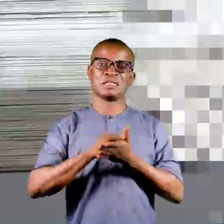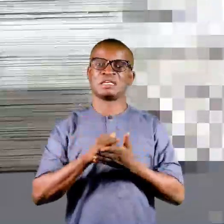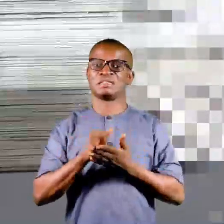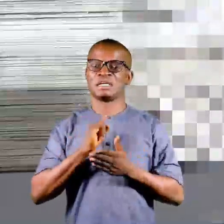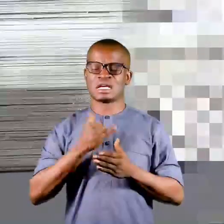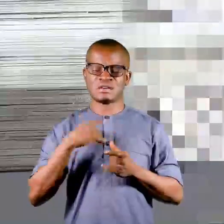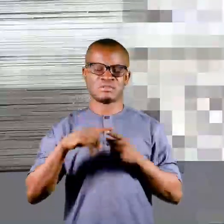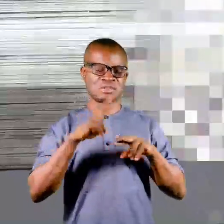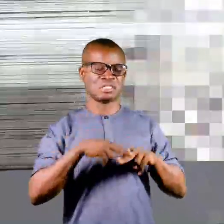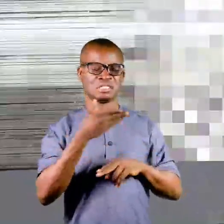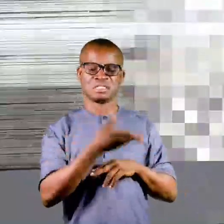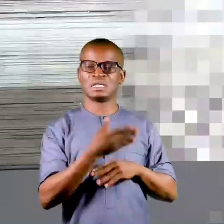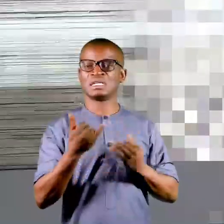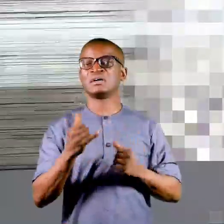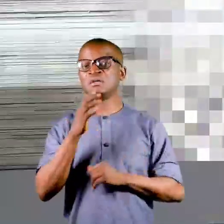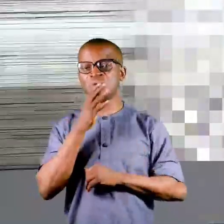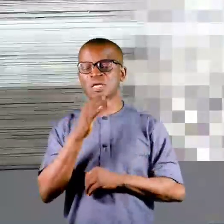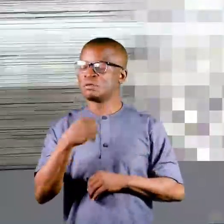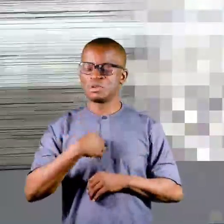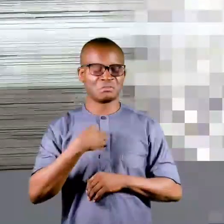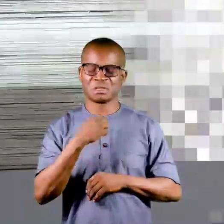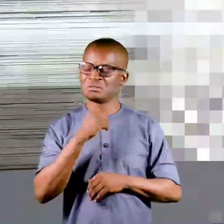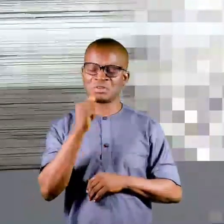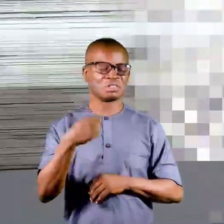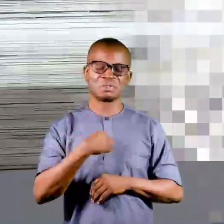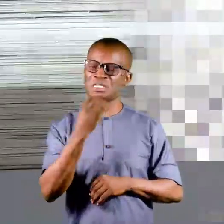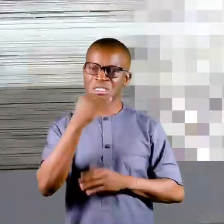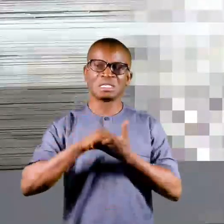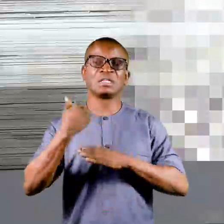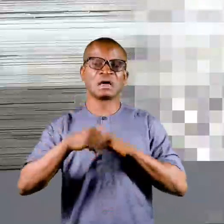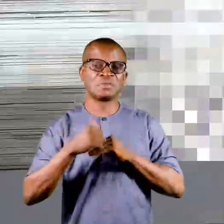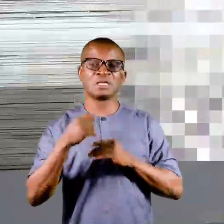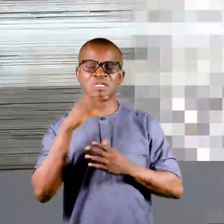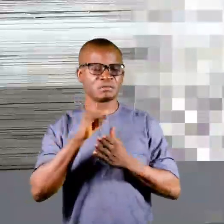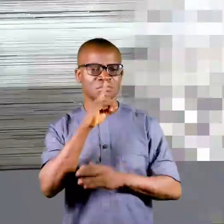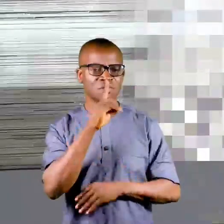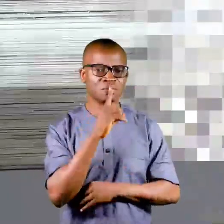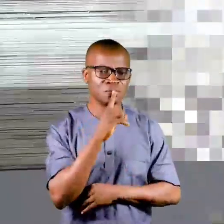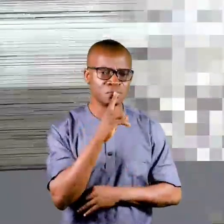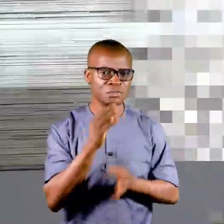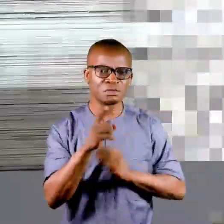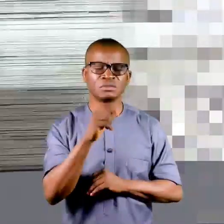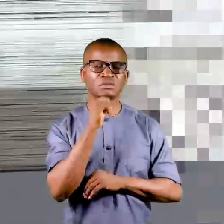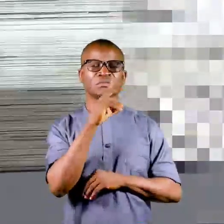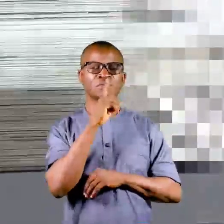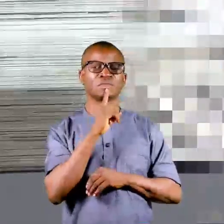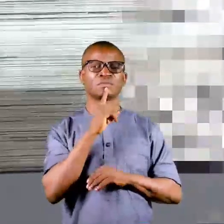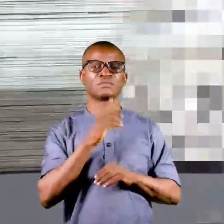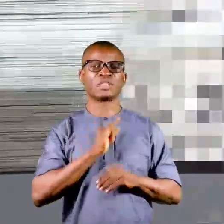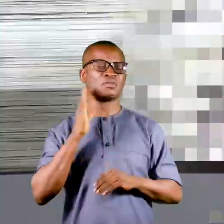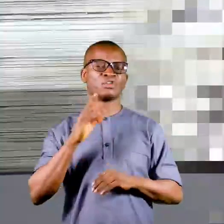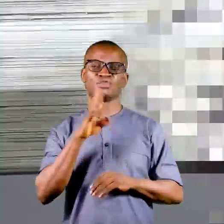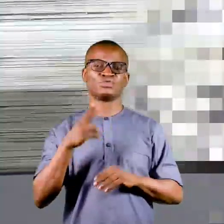thing that should stood down there. And I was scared that, Mommy, I'm not the one that eat this bread. And I said, no, if I don't keep quiet there, that is going to carry